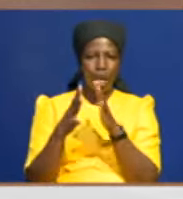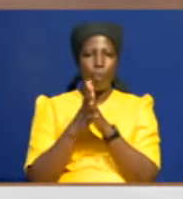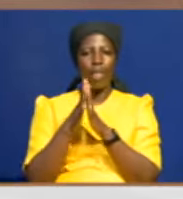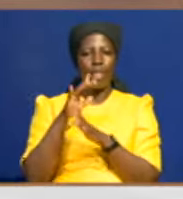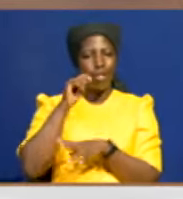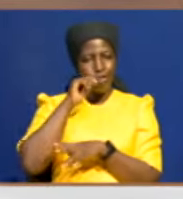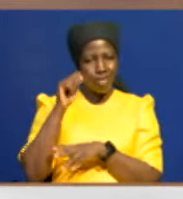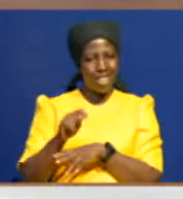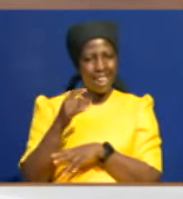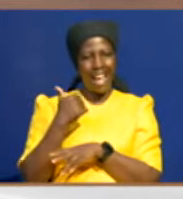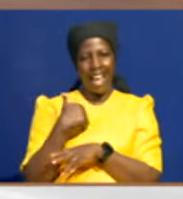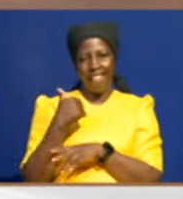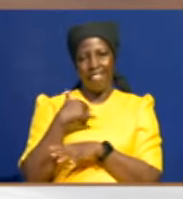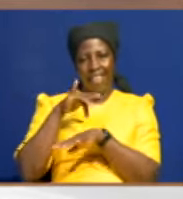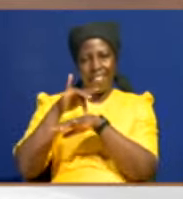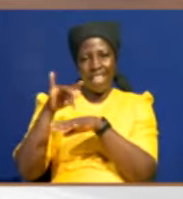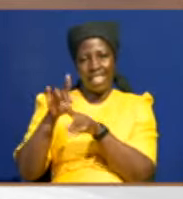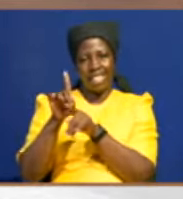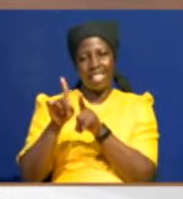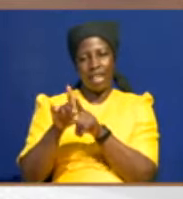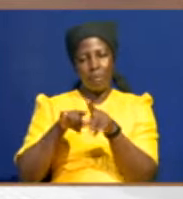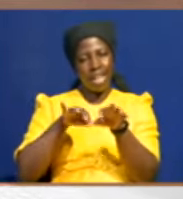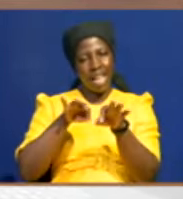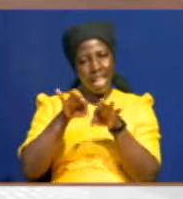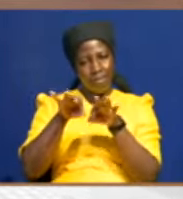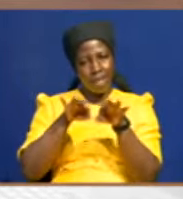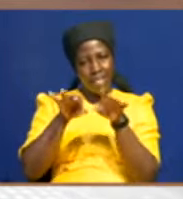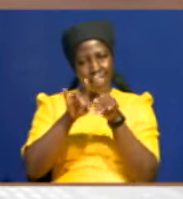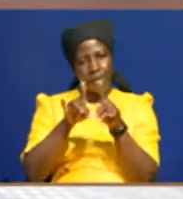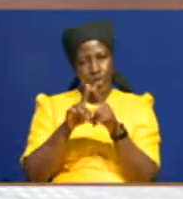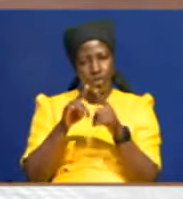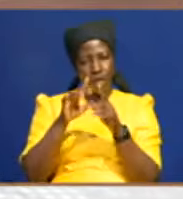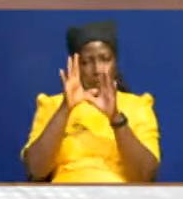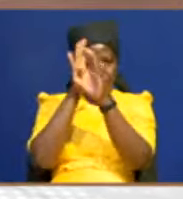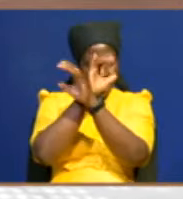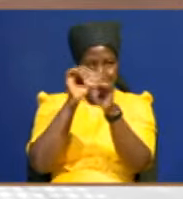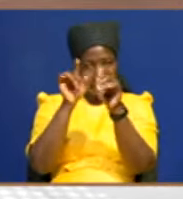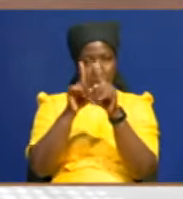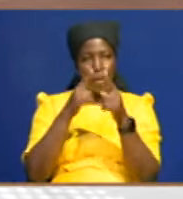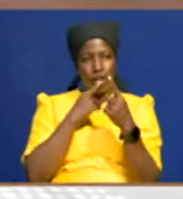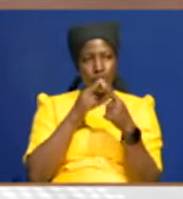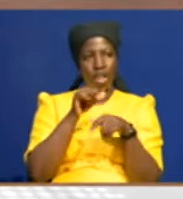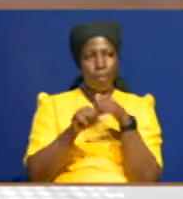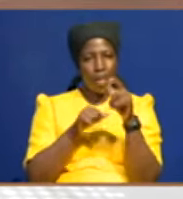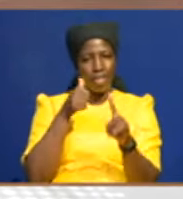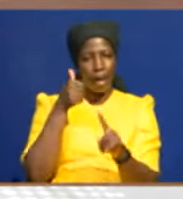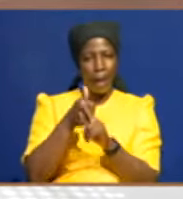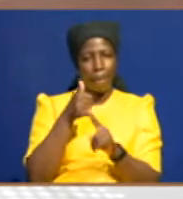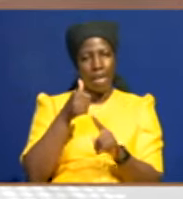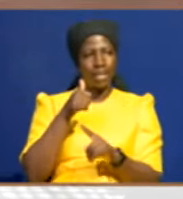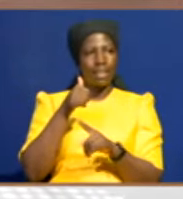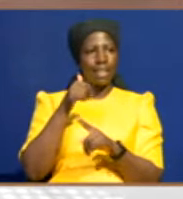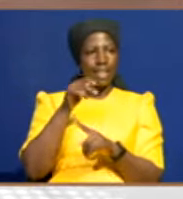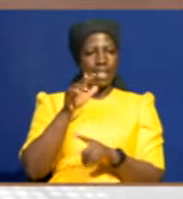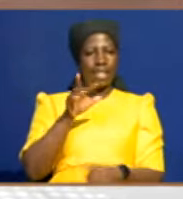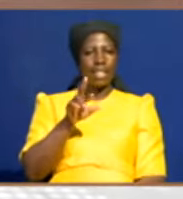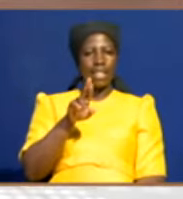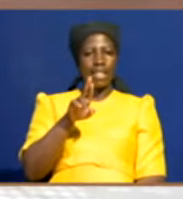has. I also described all these things to Mr. President. I also spoke about the impact of Russian aggression on the global